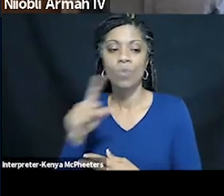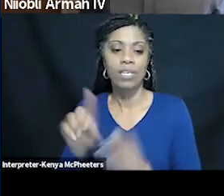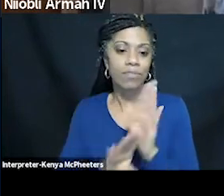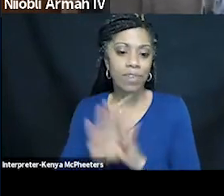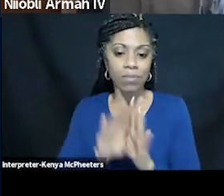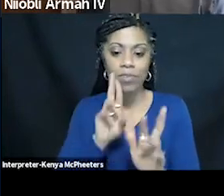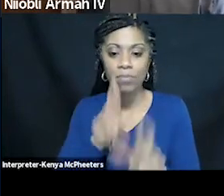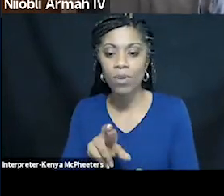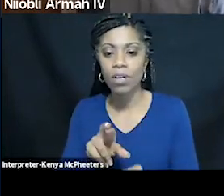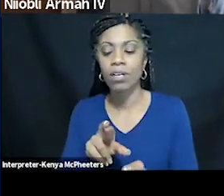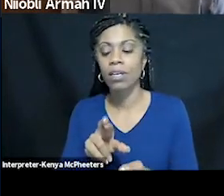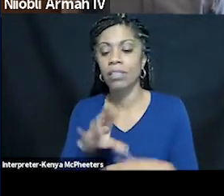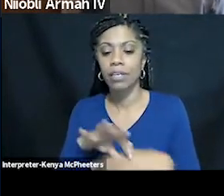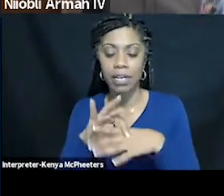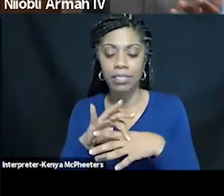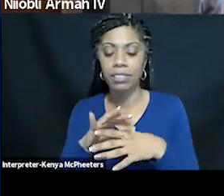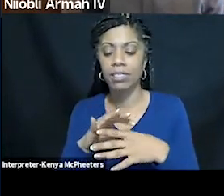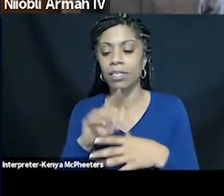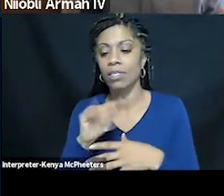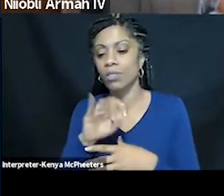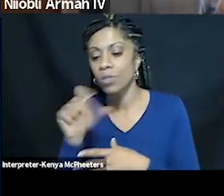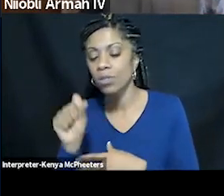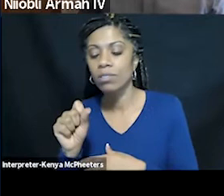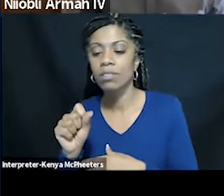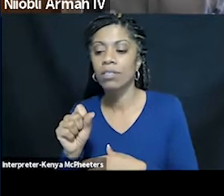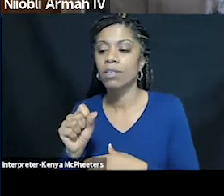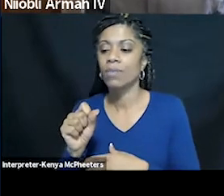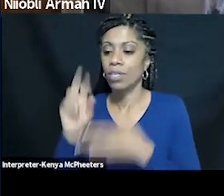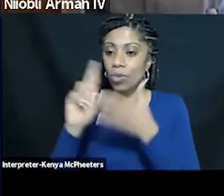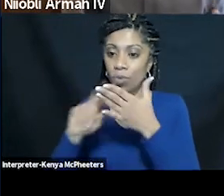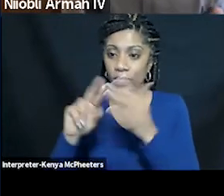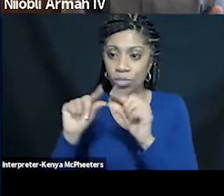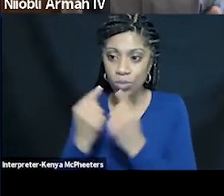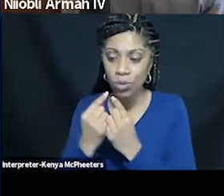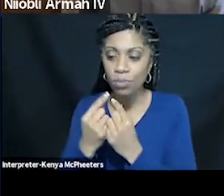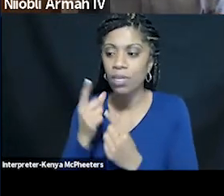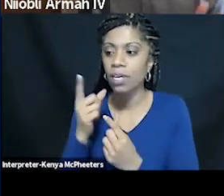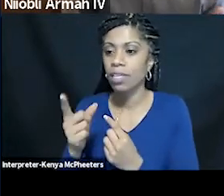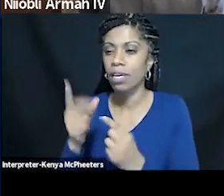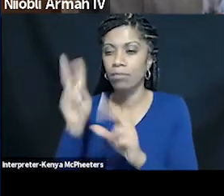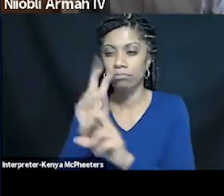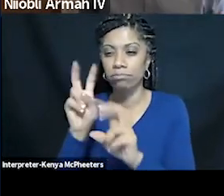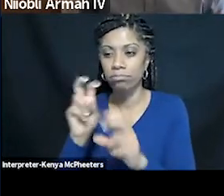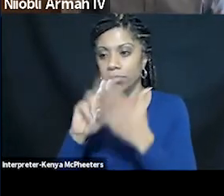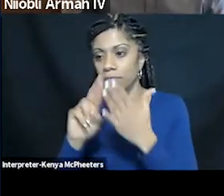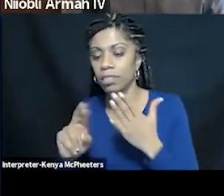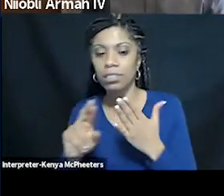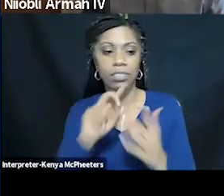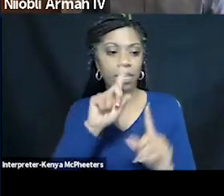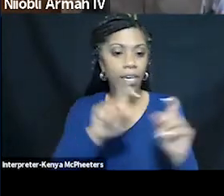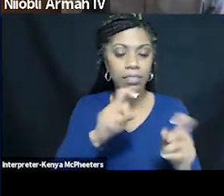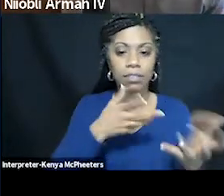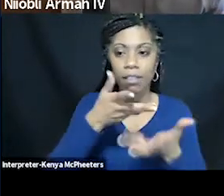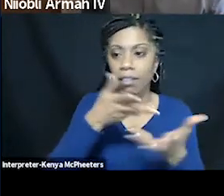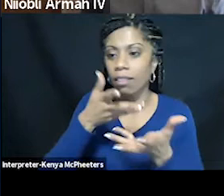tools. Gray Mercy Research Group was brought together to conduct research and do a scan of the field and talk to many of you. So thank you all for engaging with